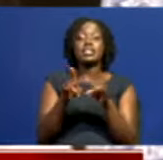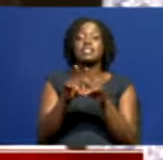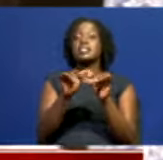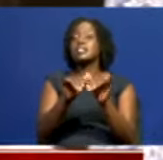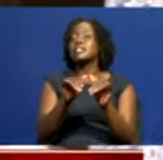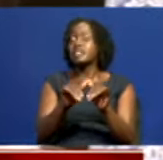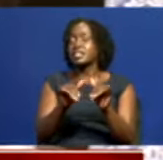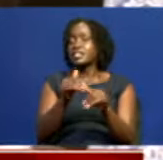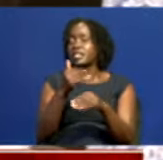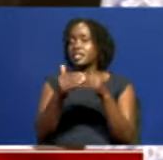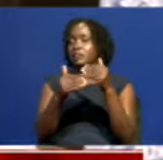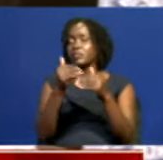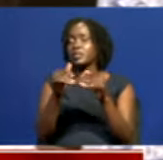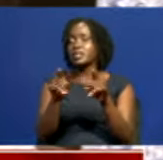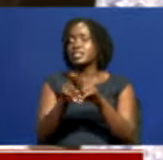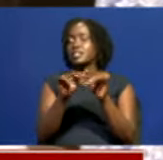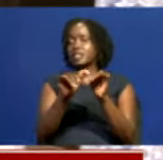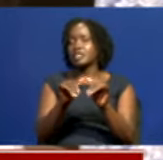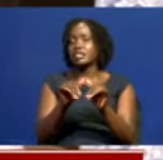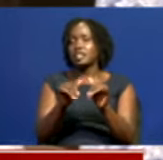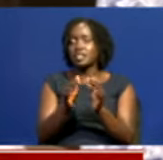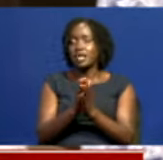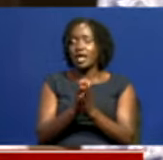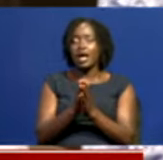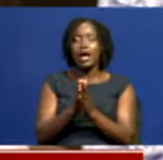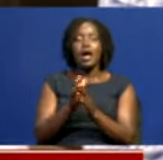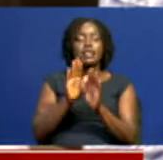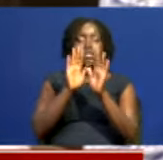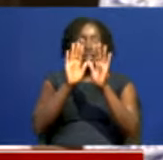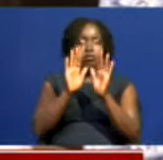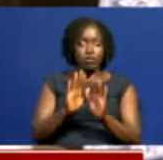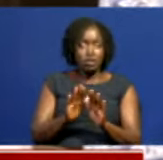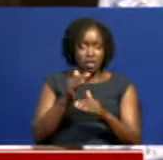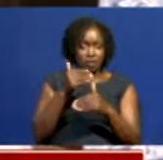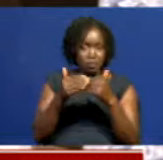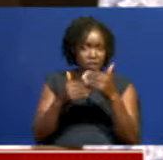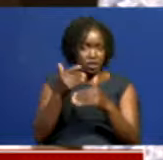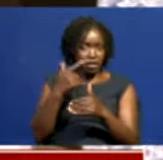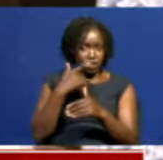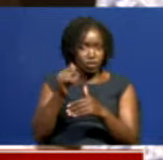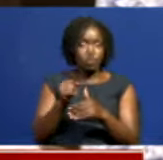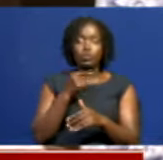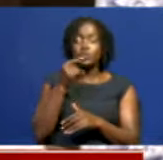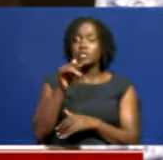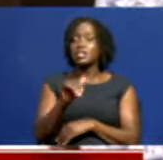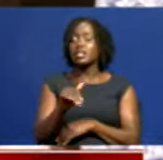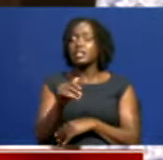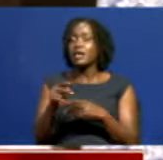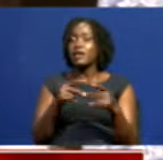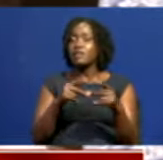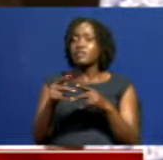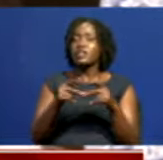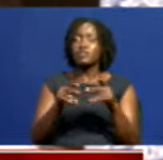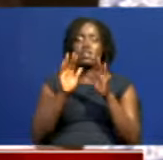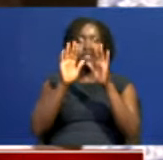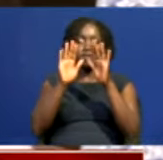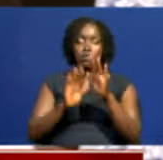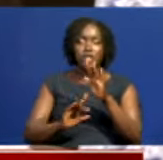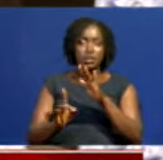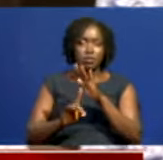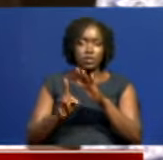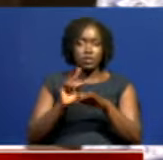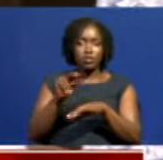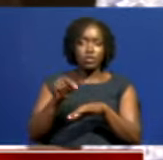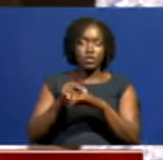The facility still remains such a viable facility. And so we're saying that it is very important that the Ministry of